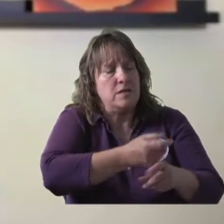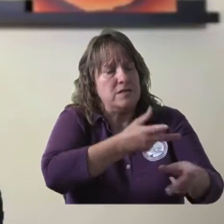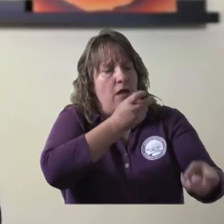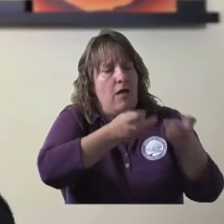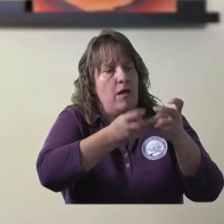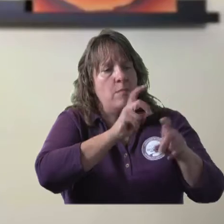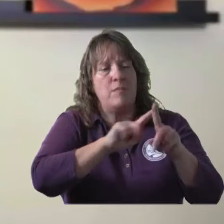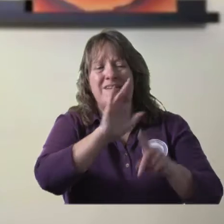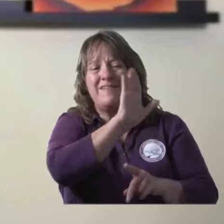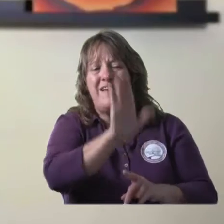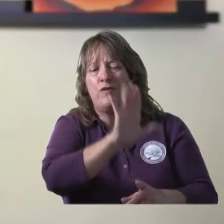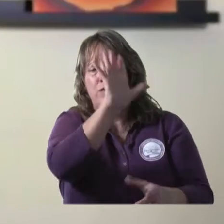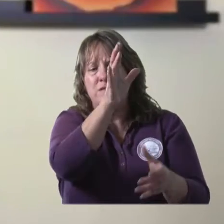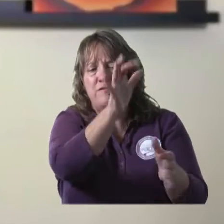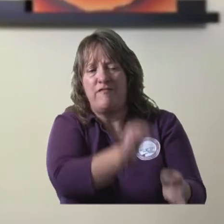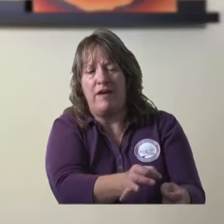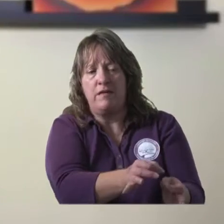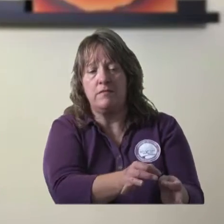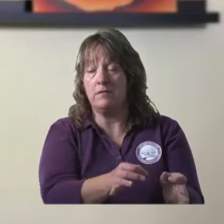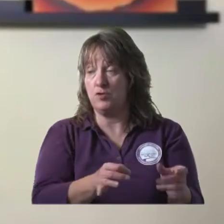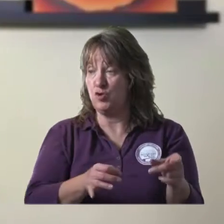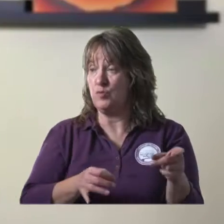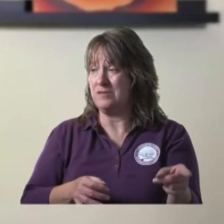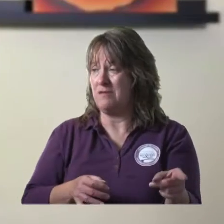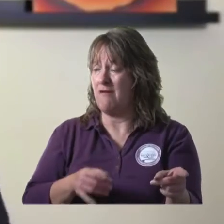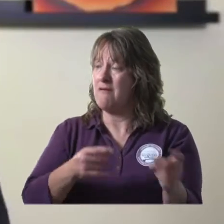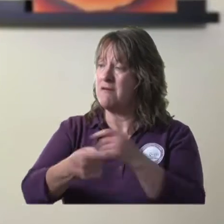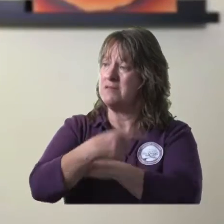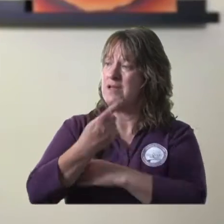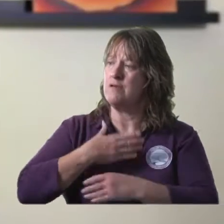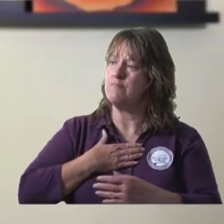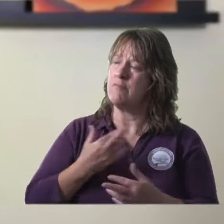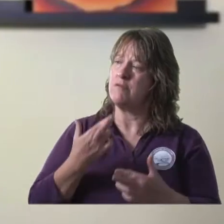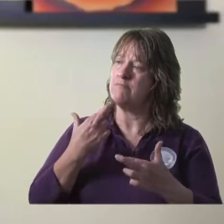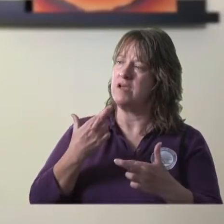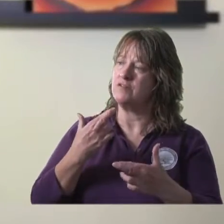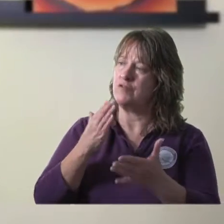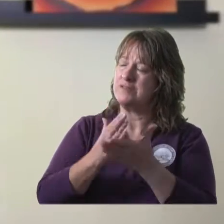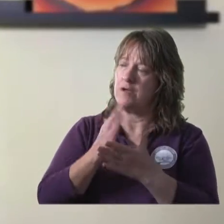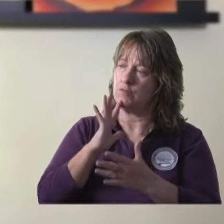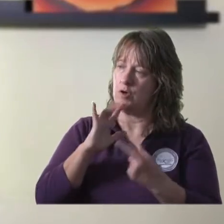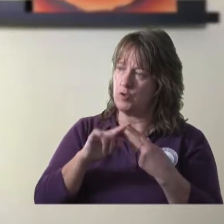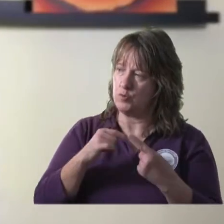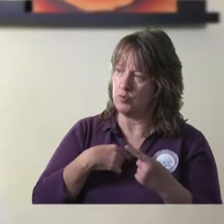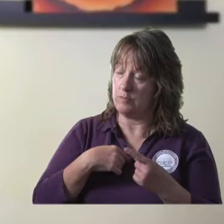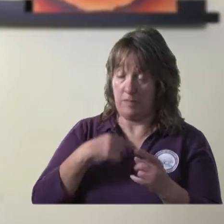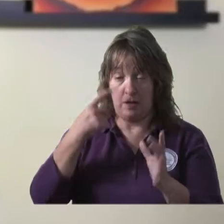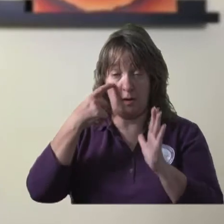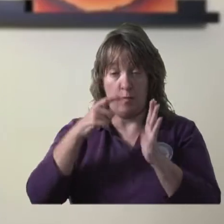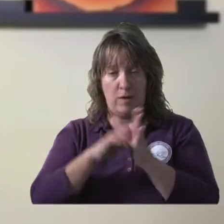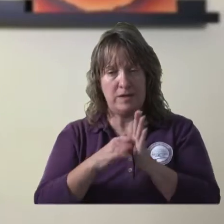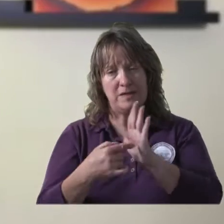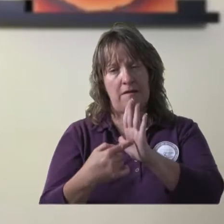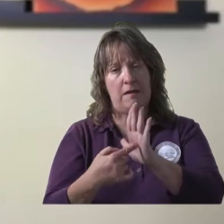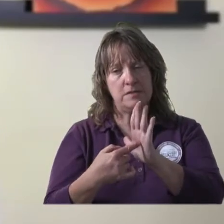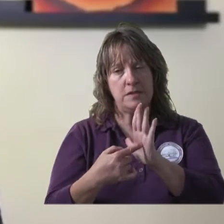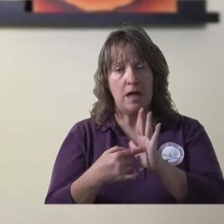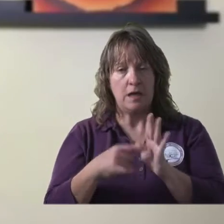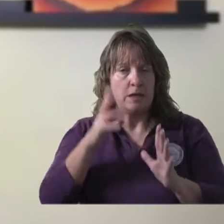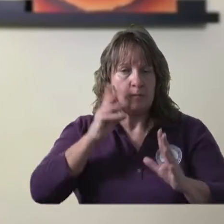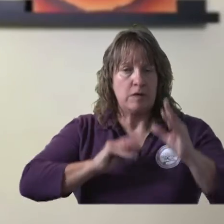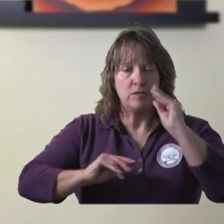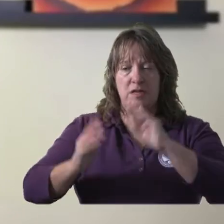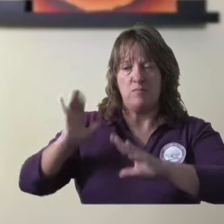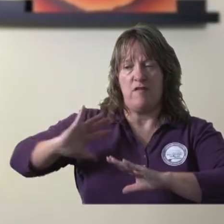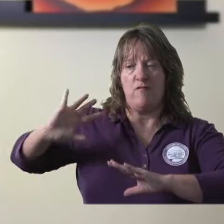never his faith. She was there the day my closest friend stopped speaking to me. He recognized the signs, had been through this